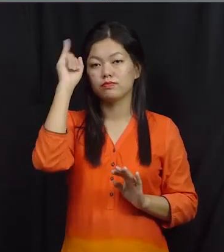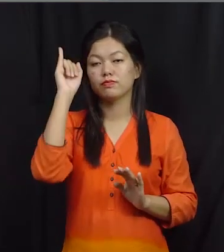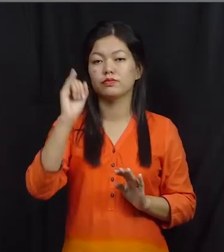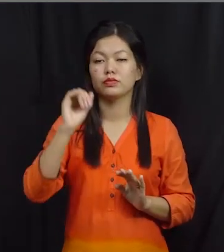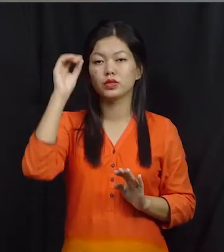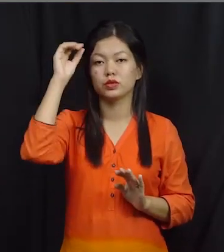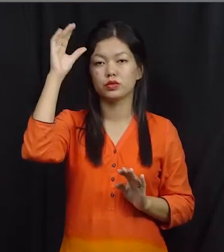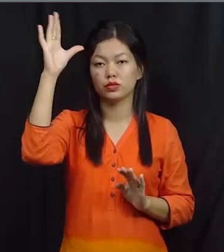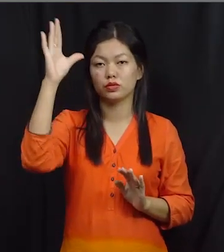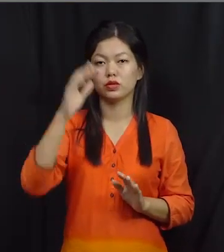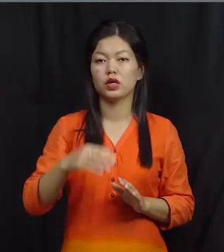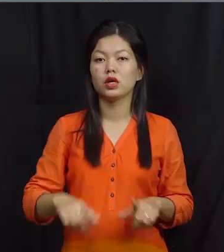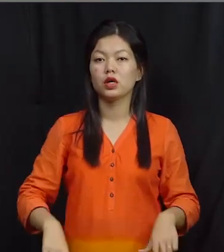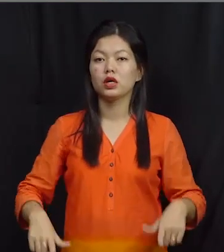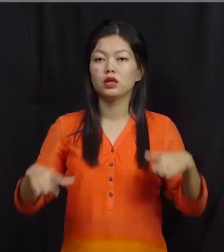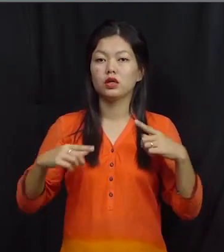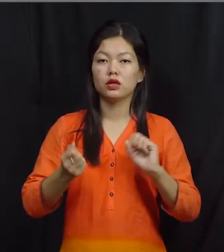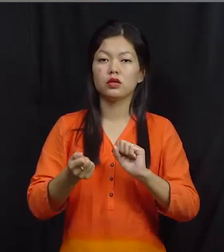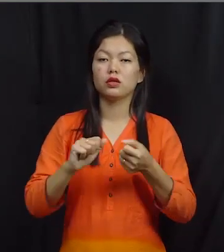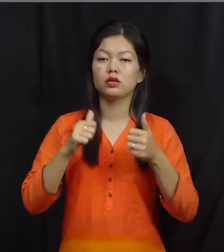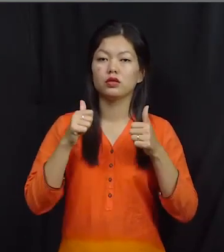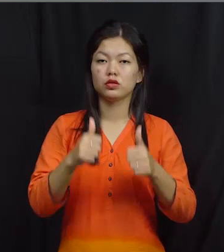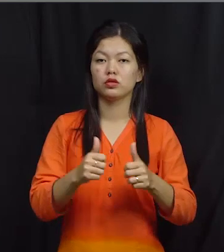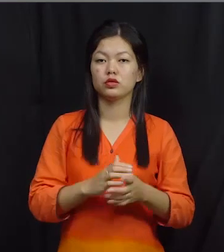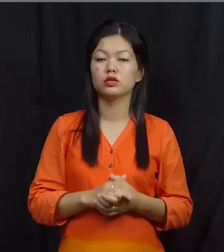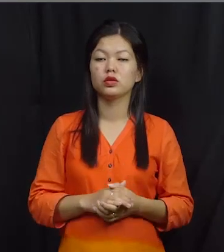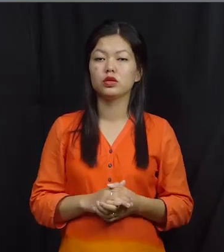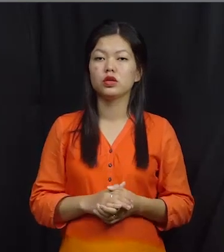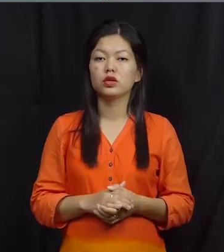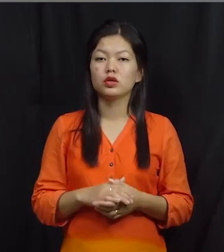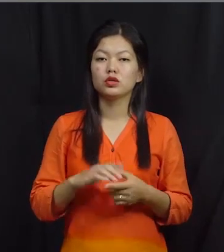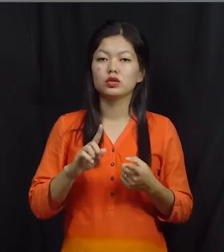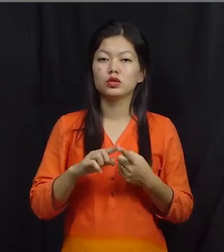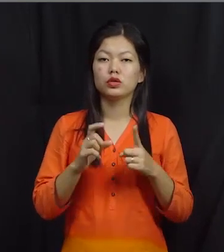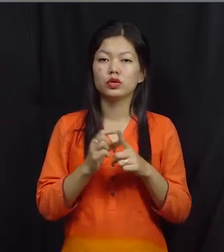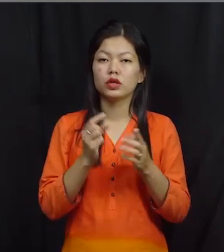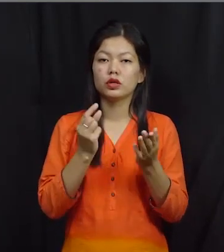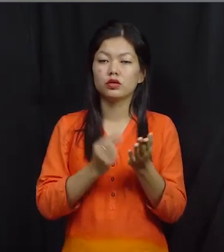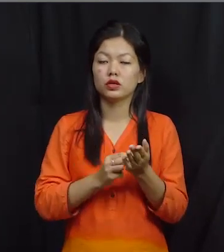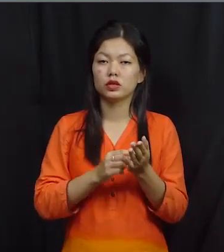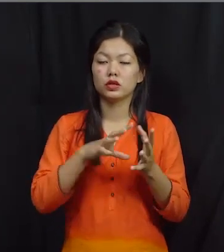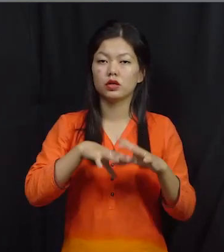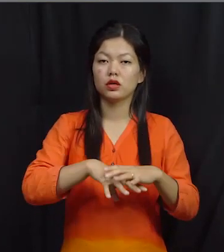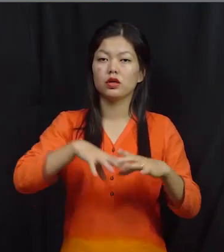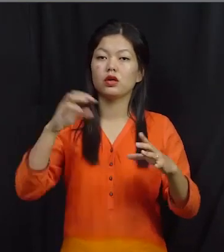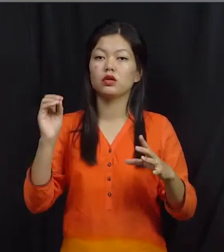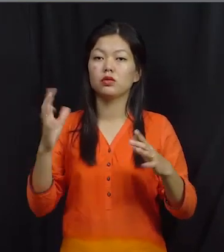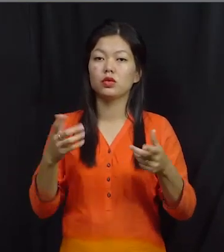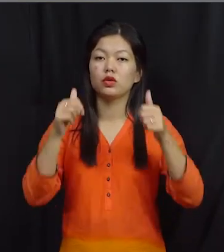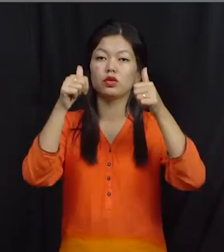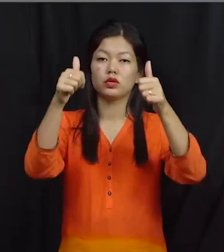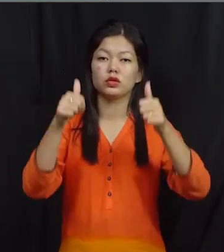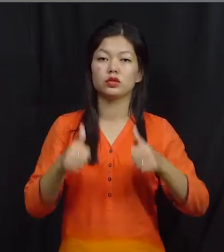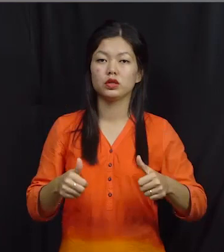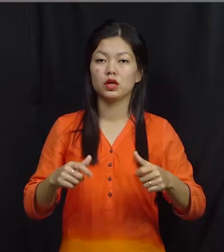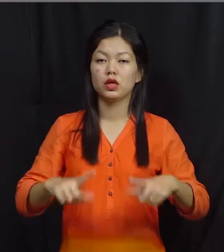molded by aims of education. So why the outcome is shaped by aims of education is because, for example, every